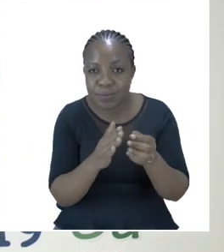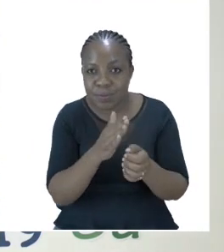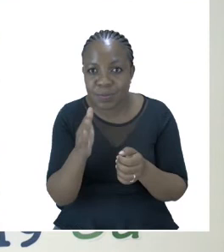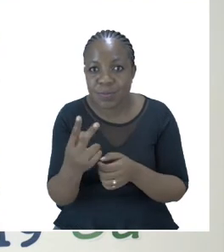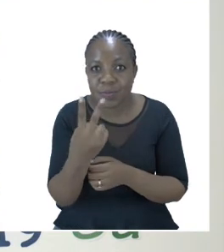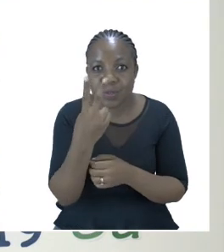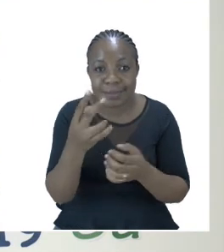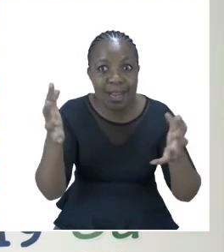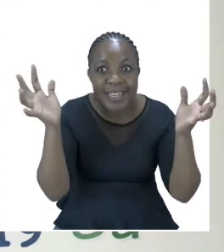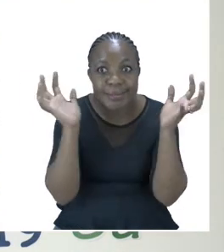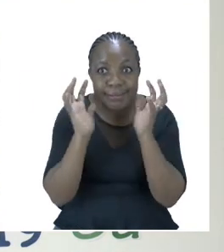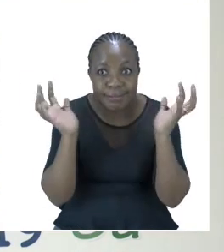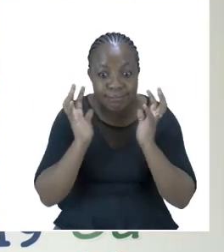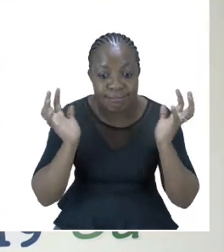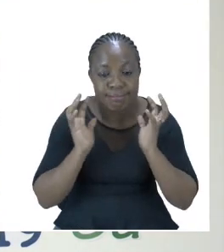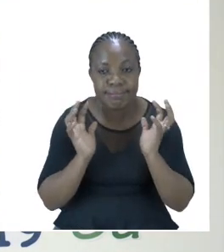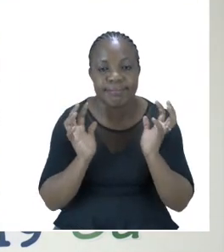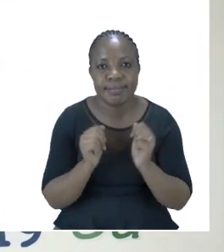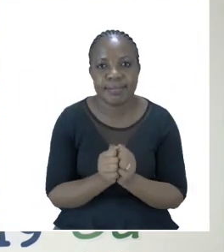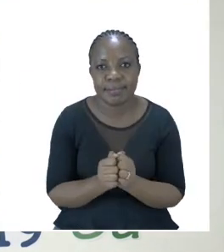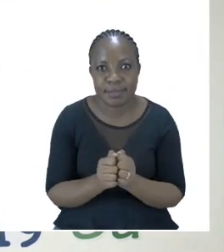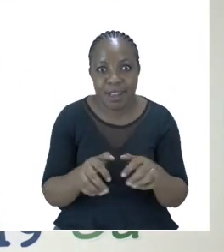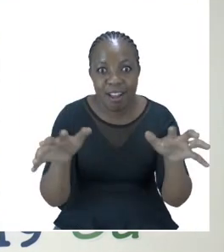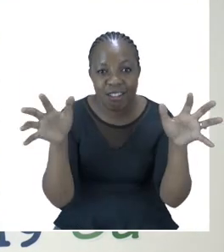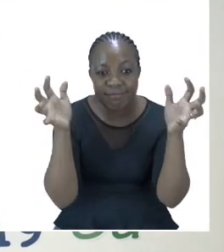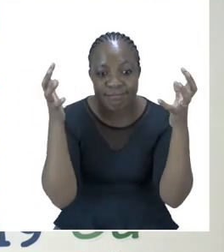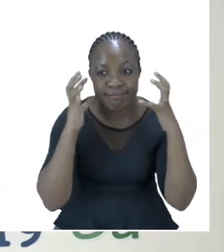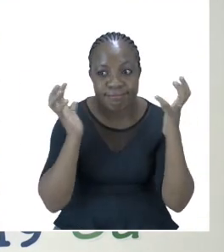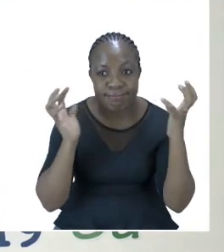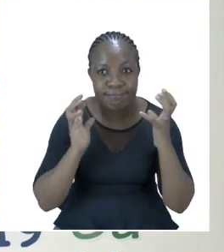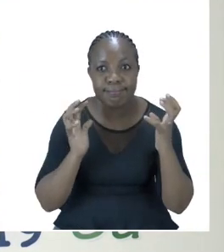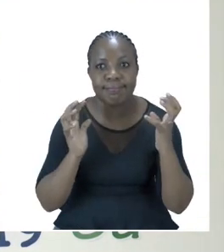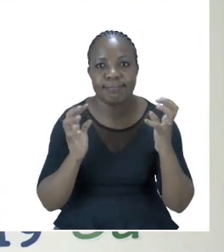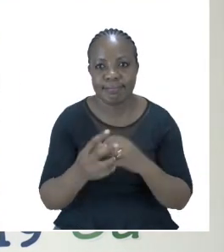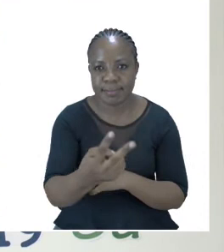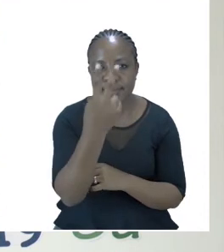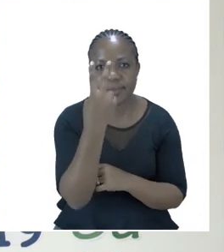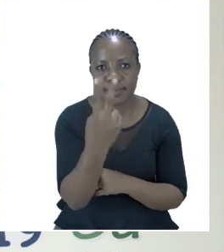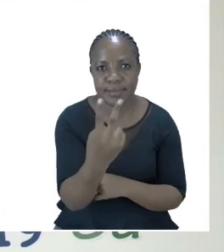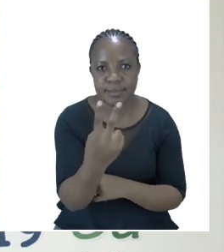2 lions. Let us roar like lions.